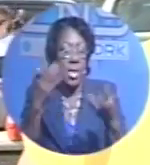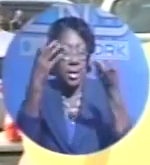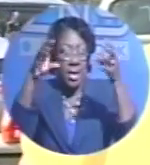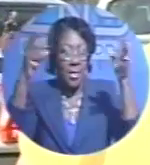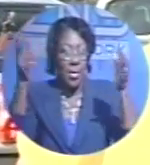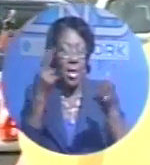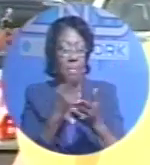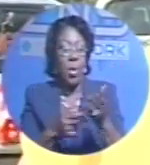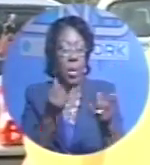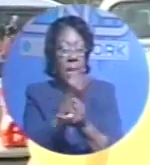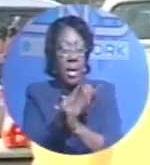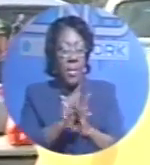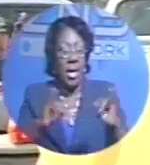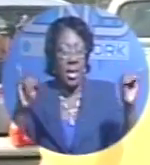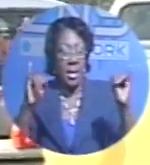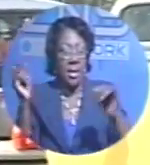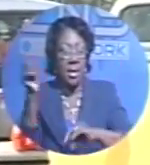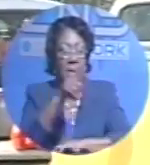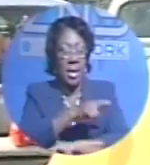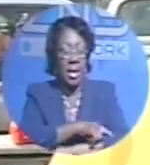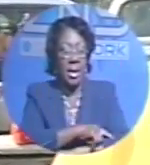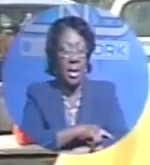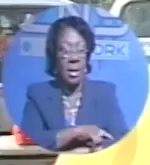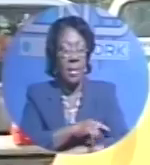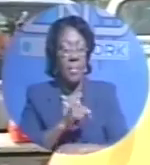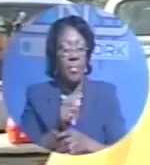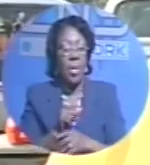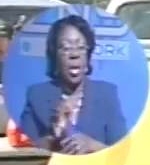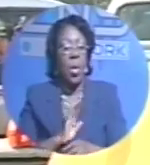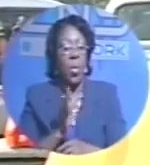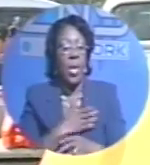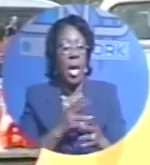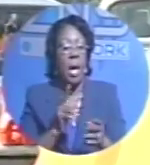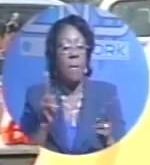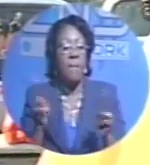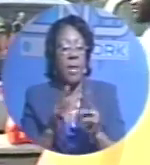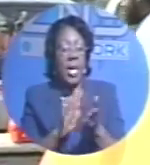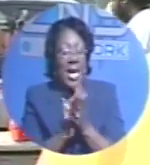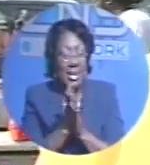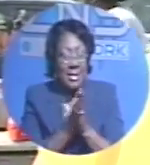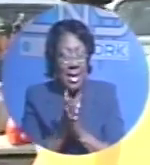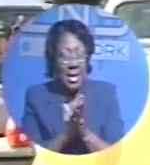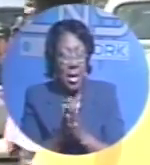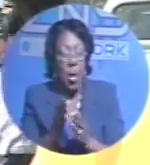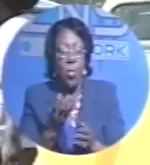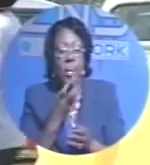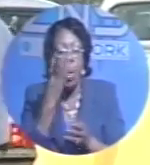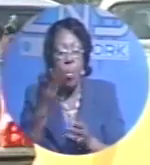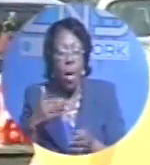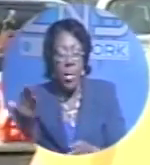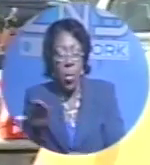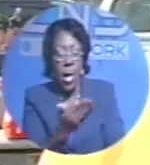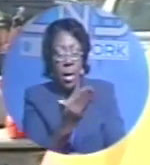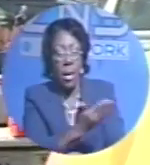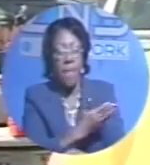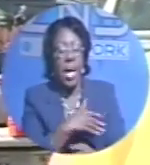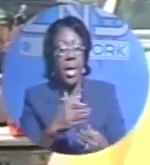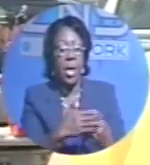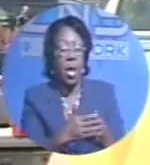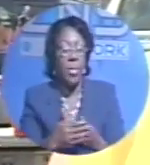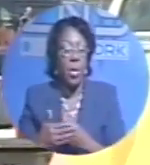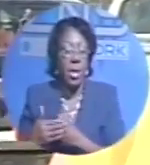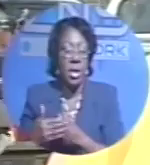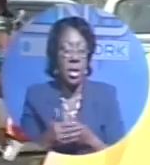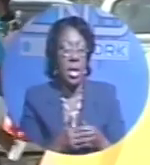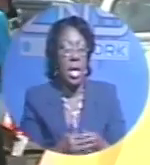our independences, especially today, July 4th. We're very excited to be here. We've been warmly welcomed by the community,